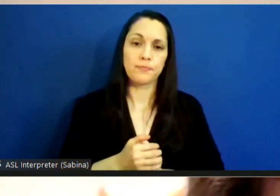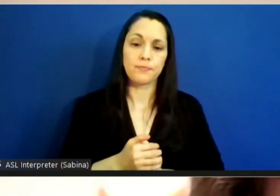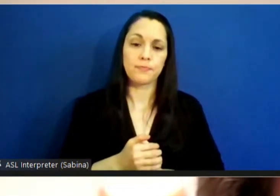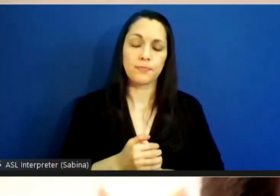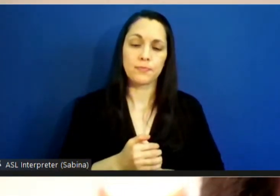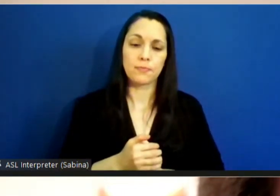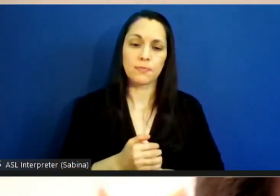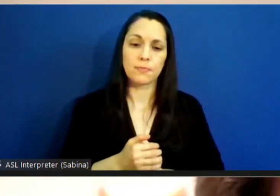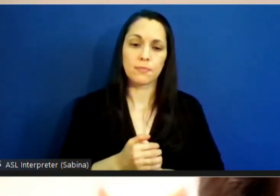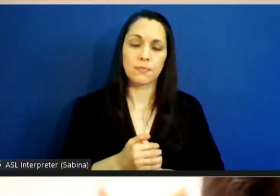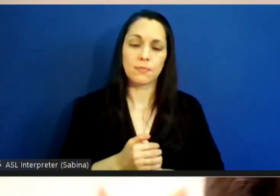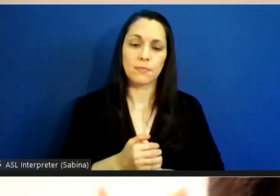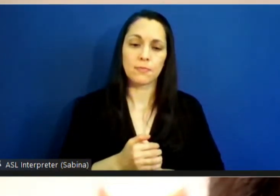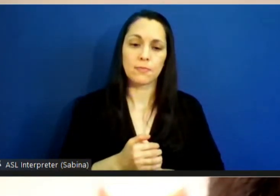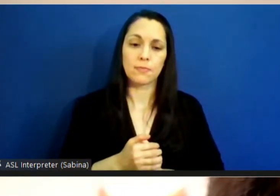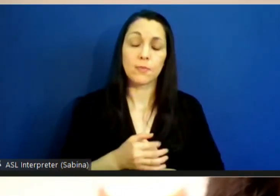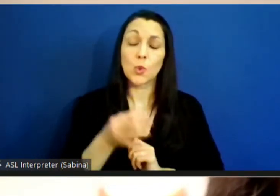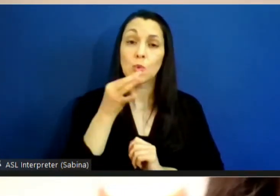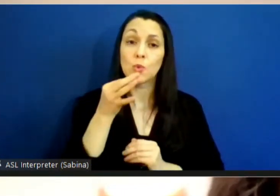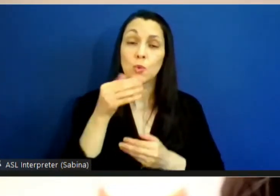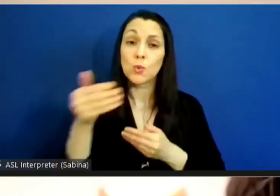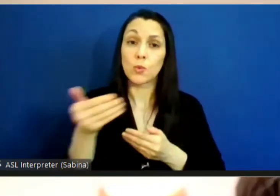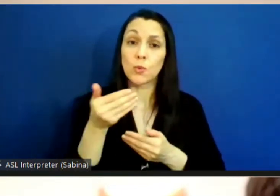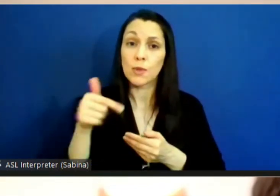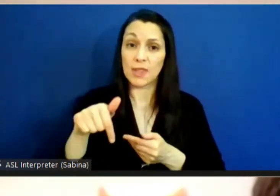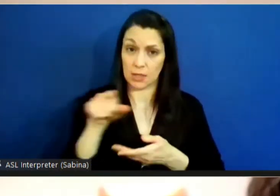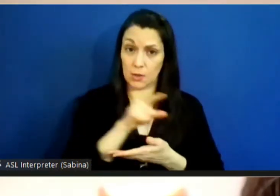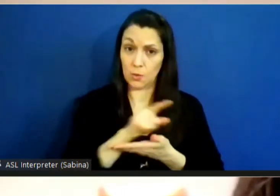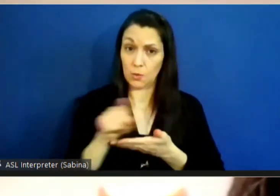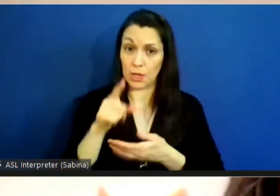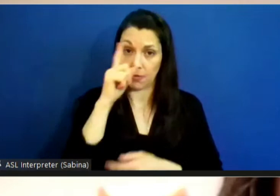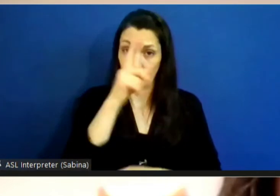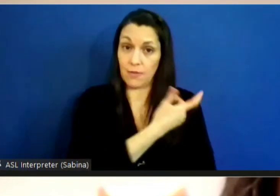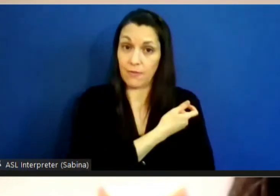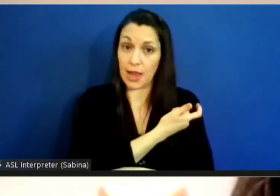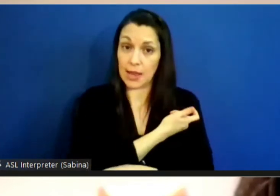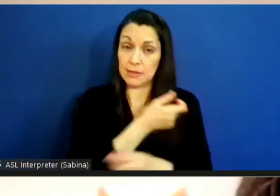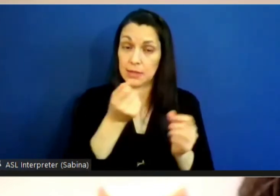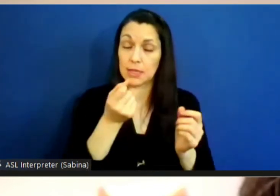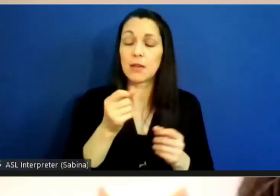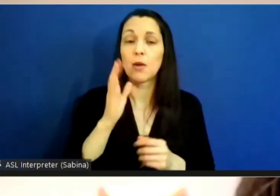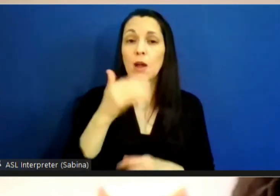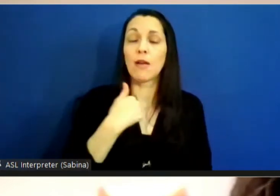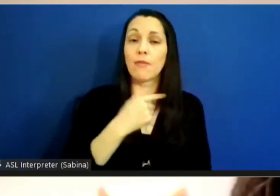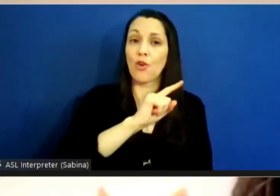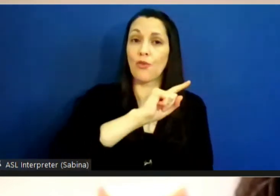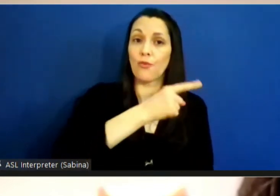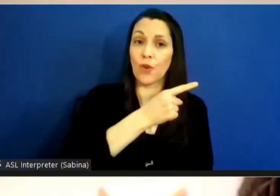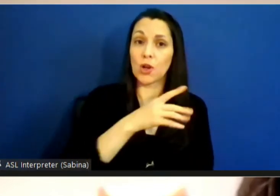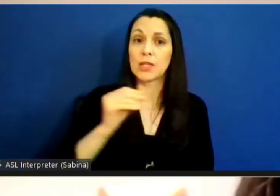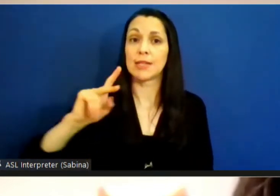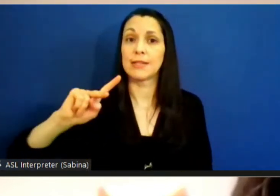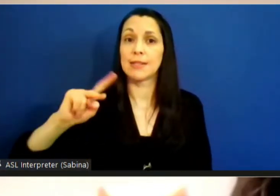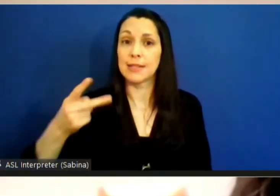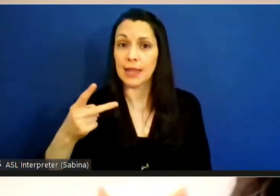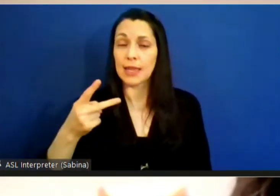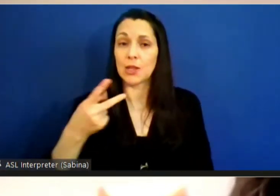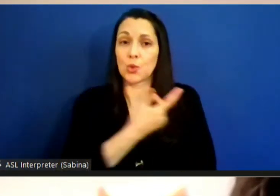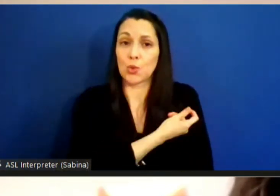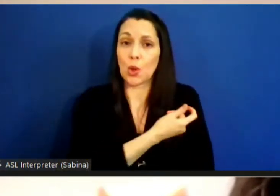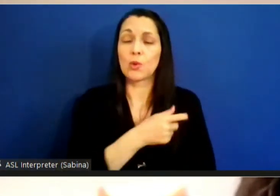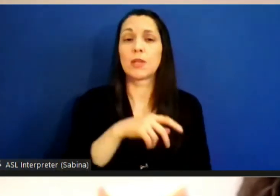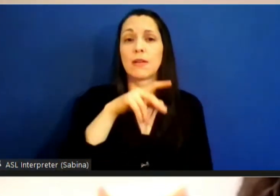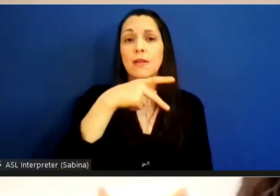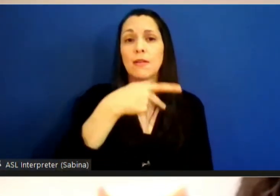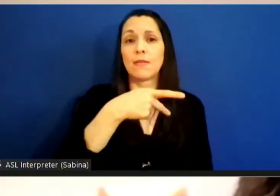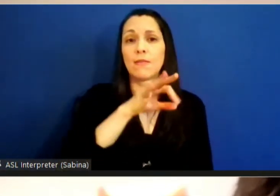Upcoming vaccine opportunities this week, we will be having both first and second doses of Pfizer and some Moderna,